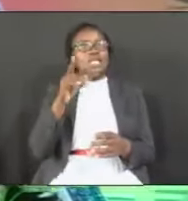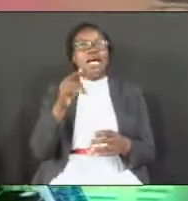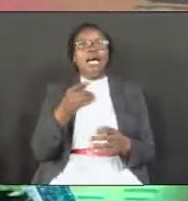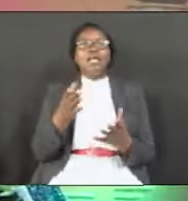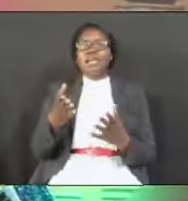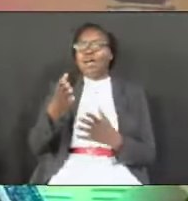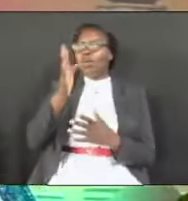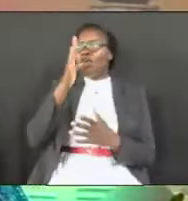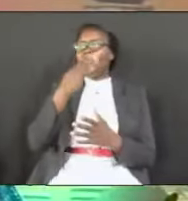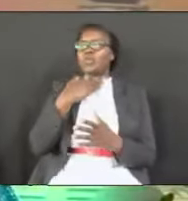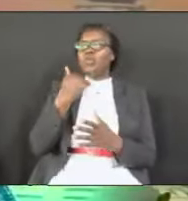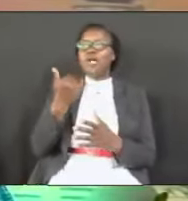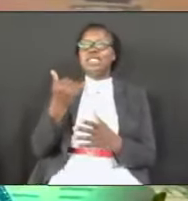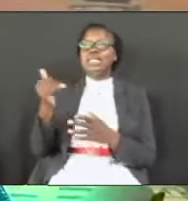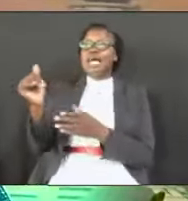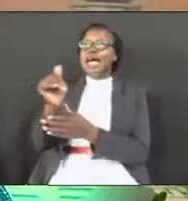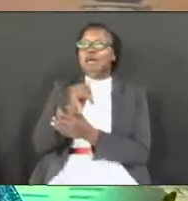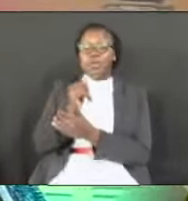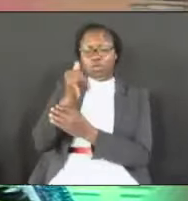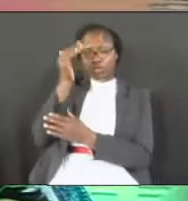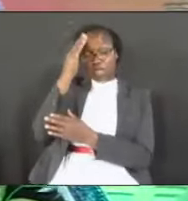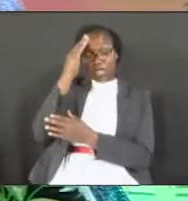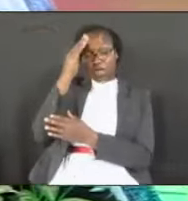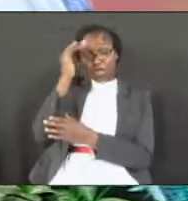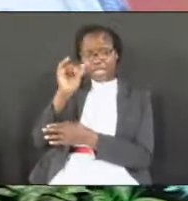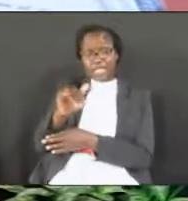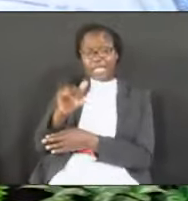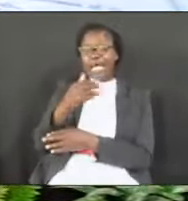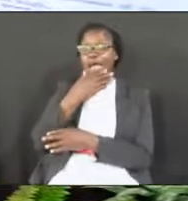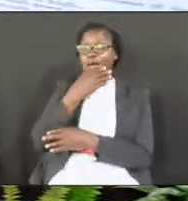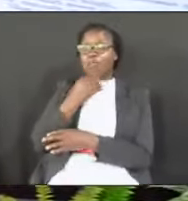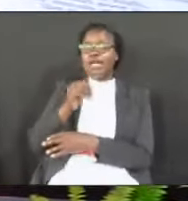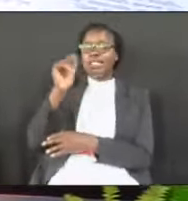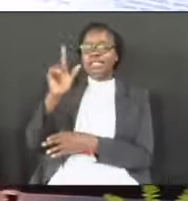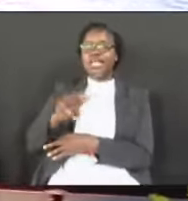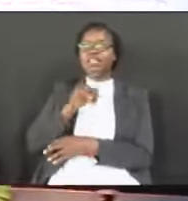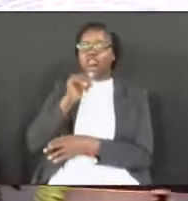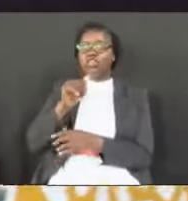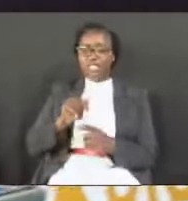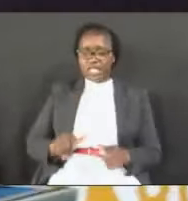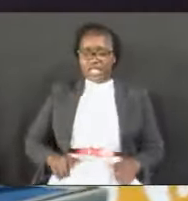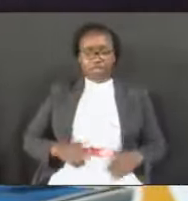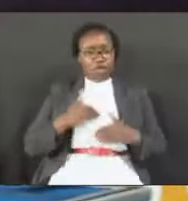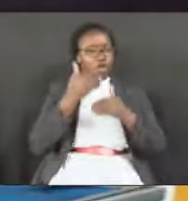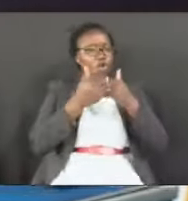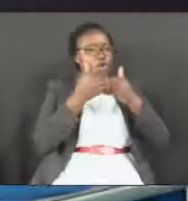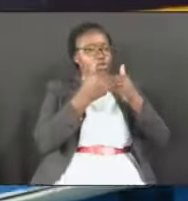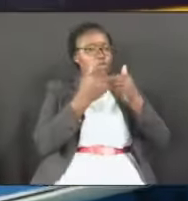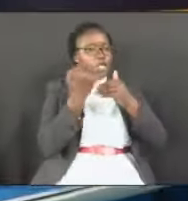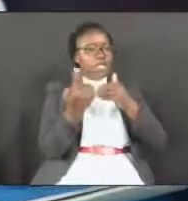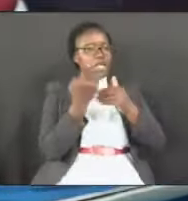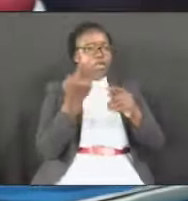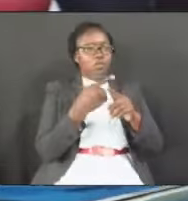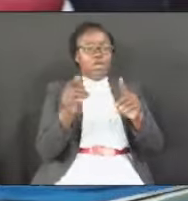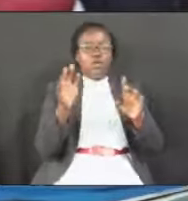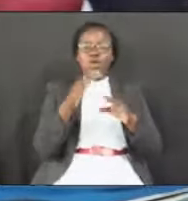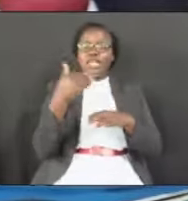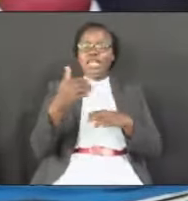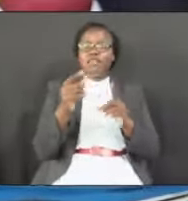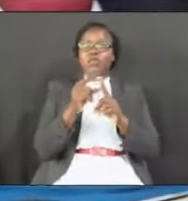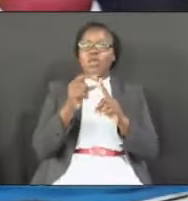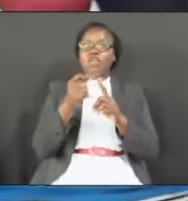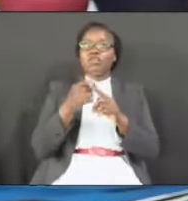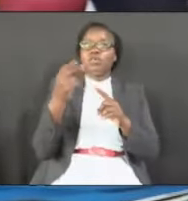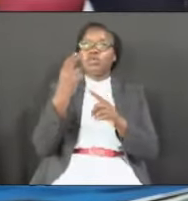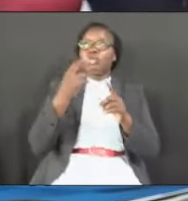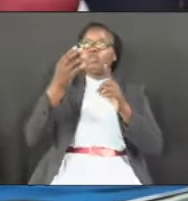wanted Abraham to come to the realization that man shall not live on bread alone, but from every word that comes